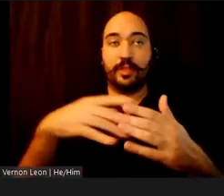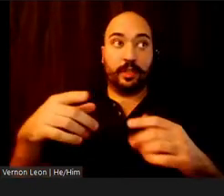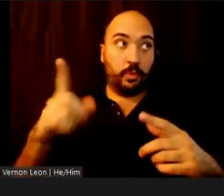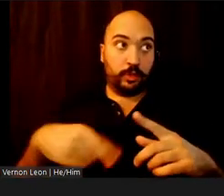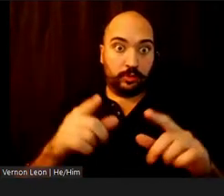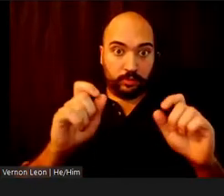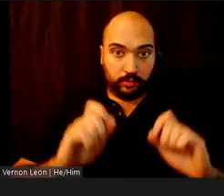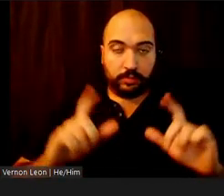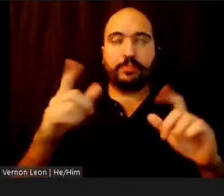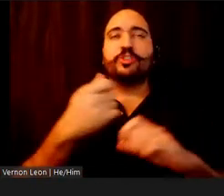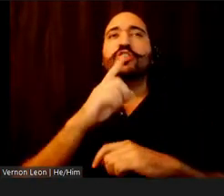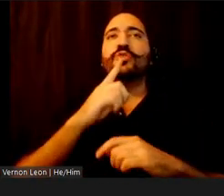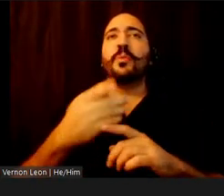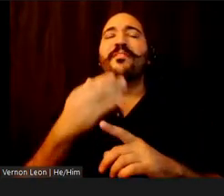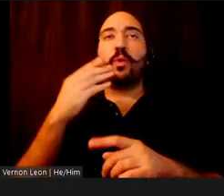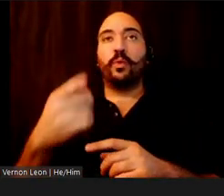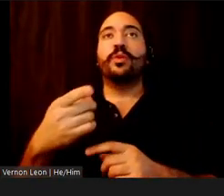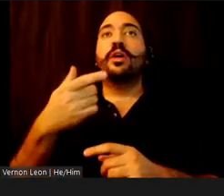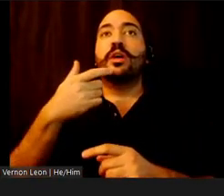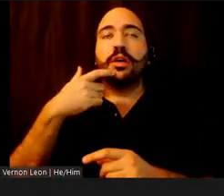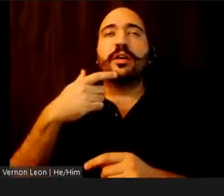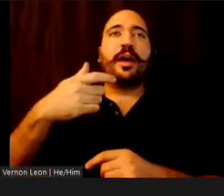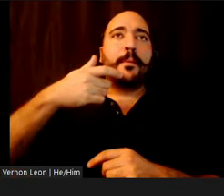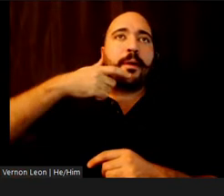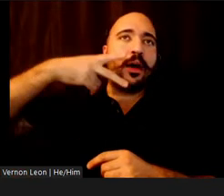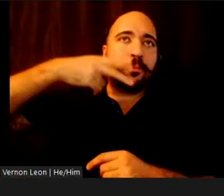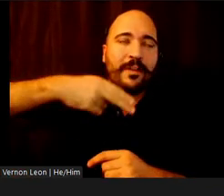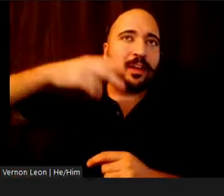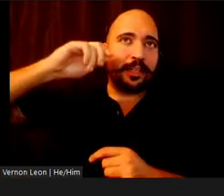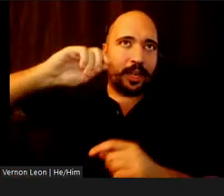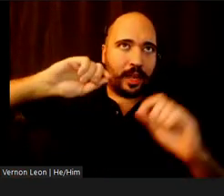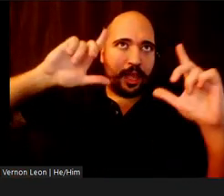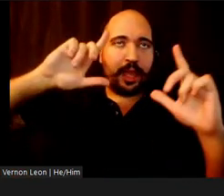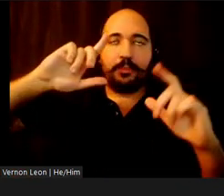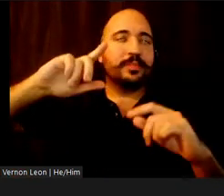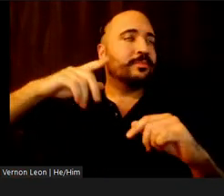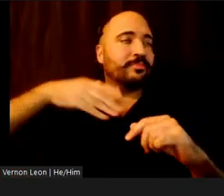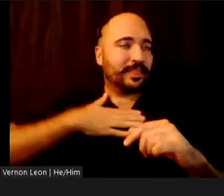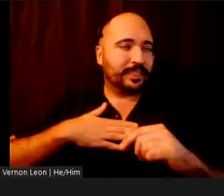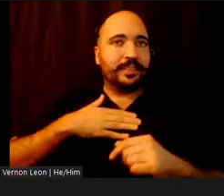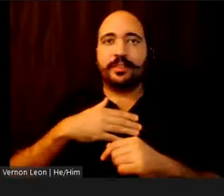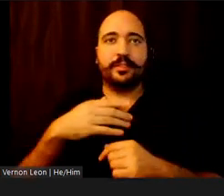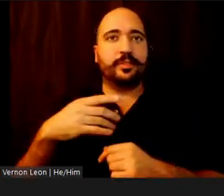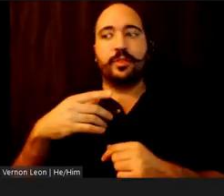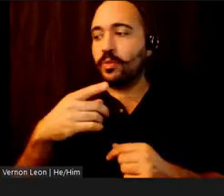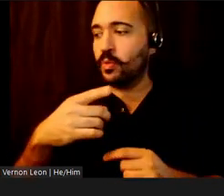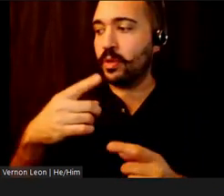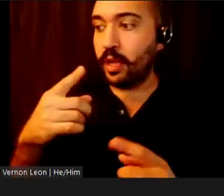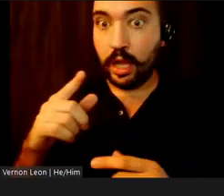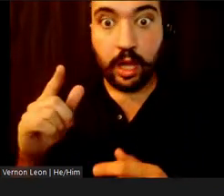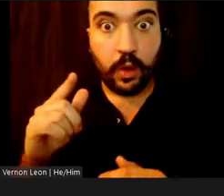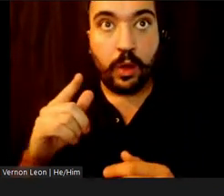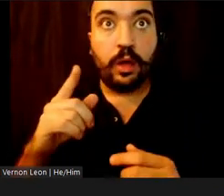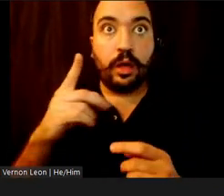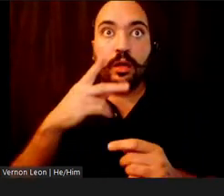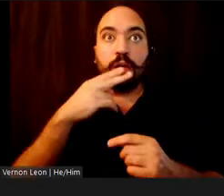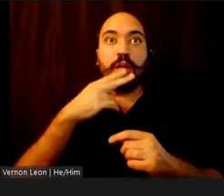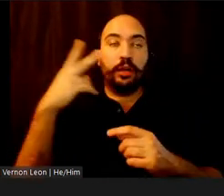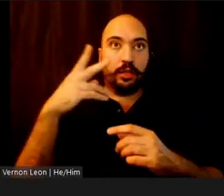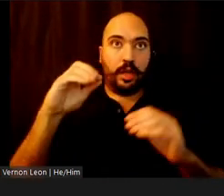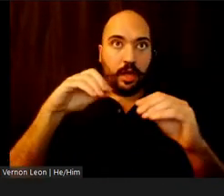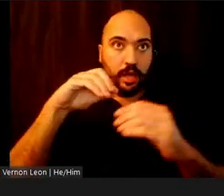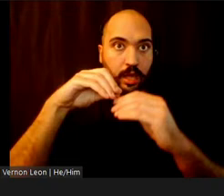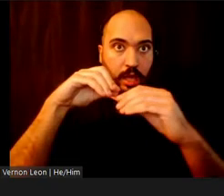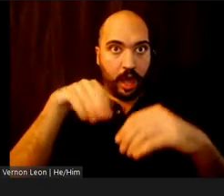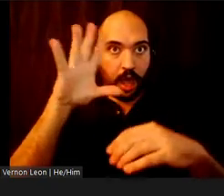enabled before beginning your remarks. You will not be able to unmute or enable your camera until it is your turn to speak. Please